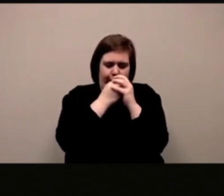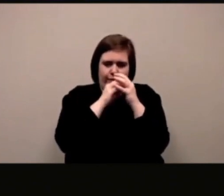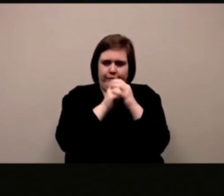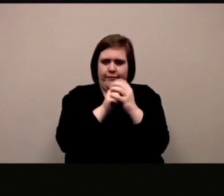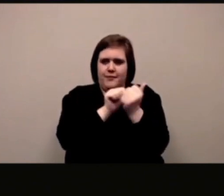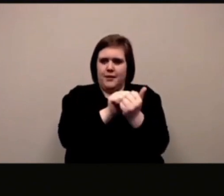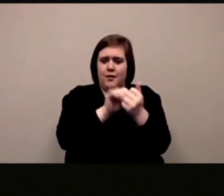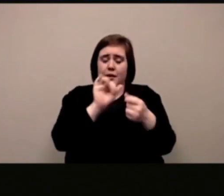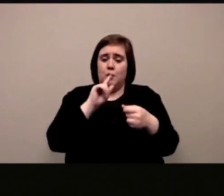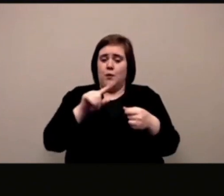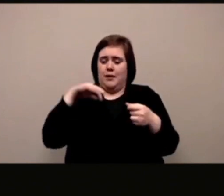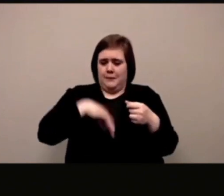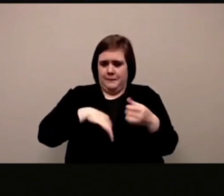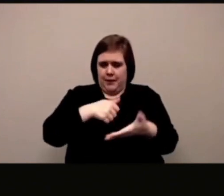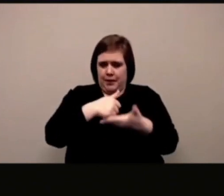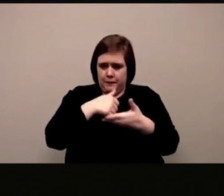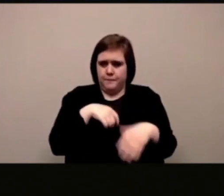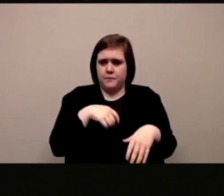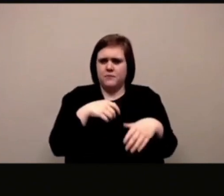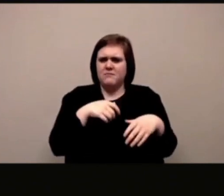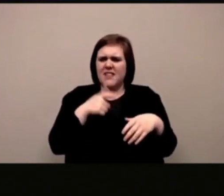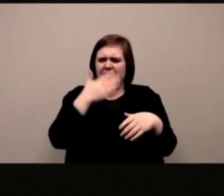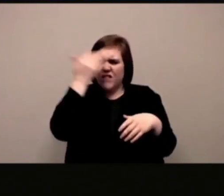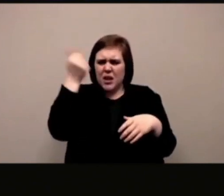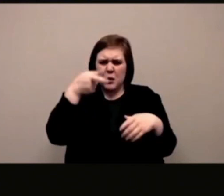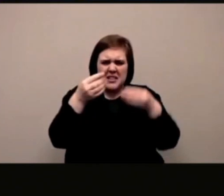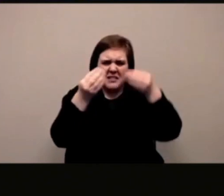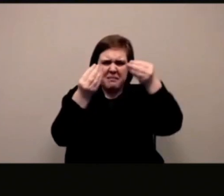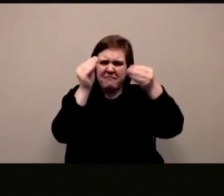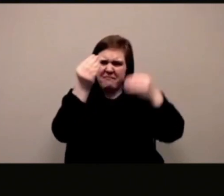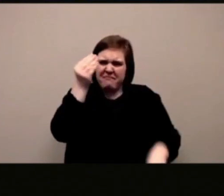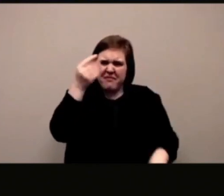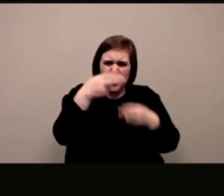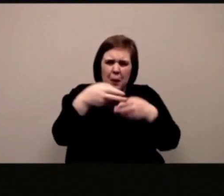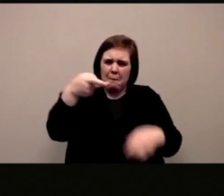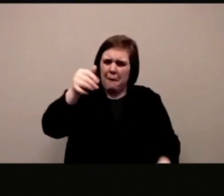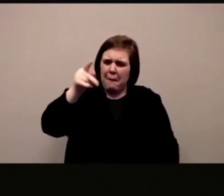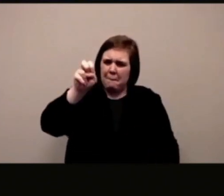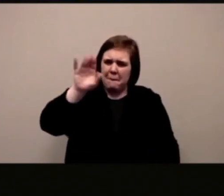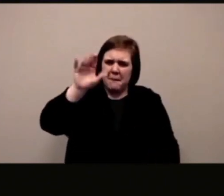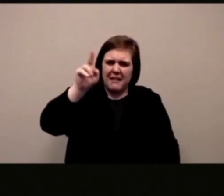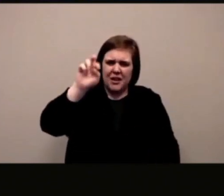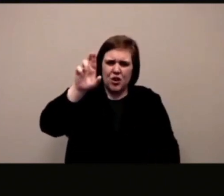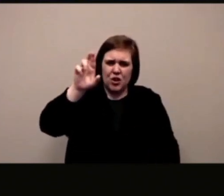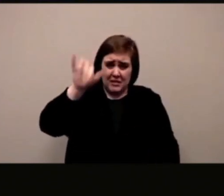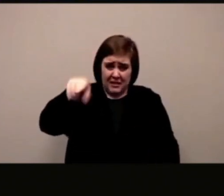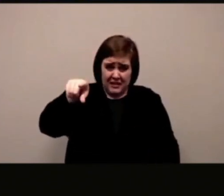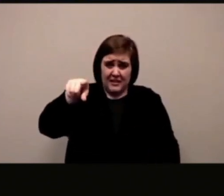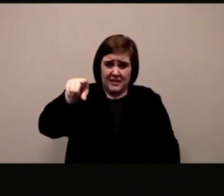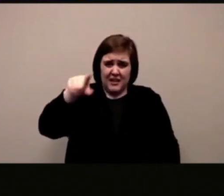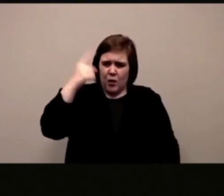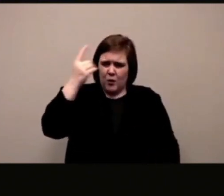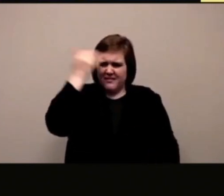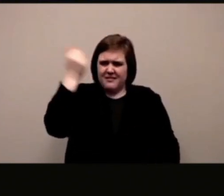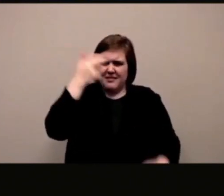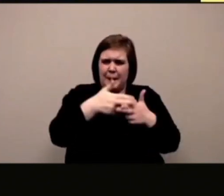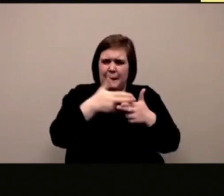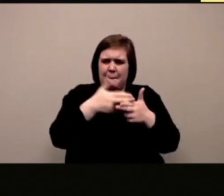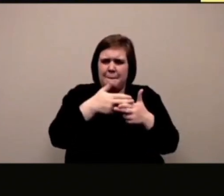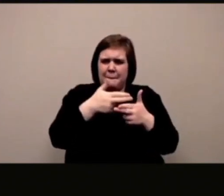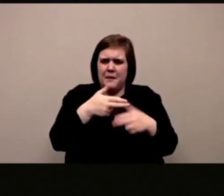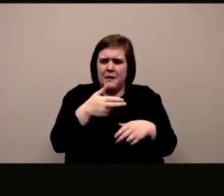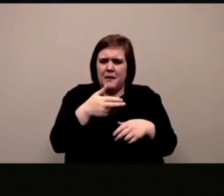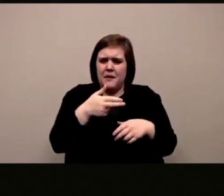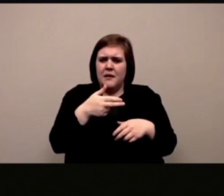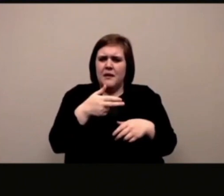was like really handy. I forget, what are these? These are like pipe cleaners. What are these called again? I always get the name wrong. Yeah, pipe